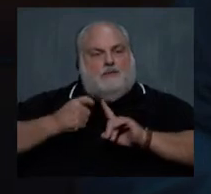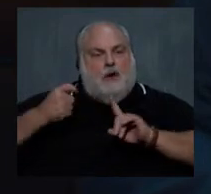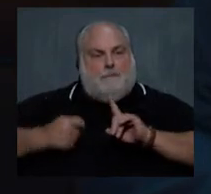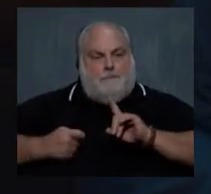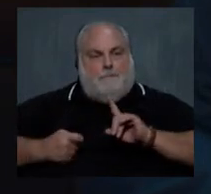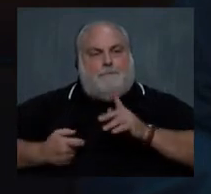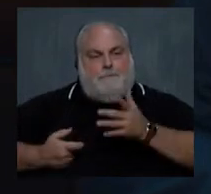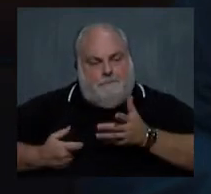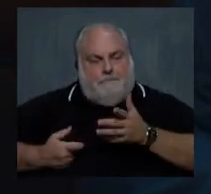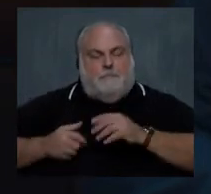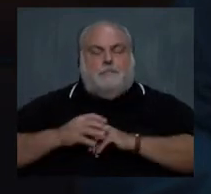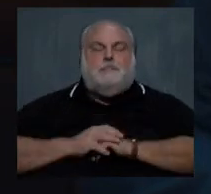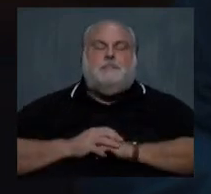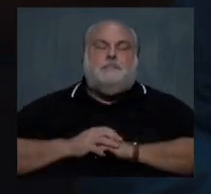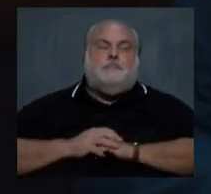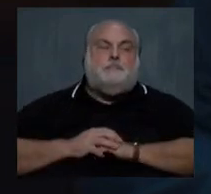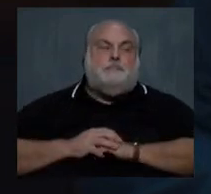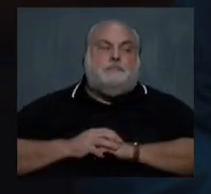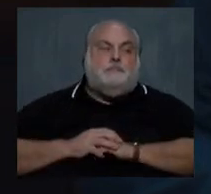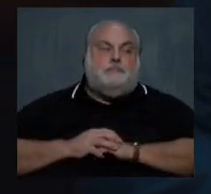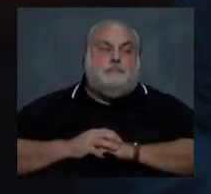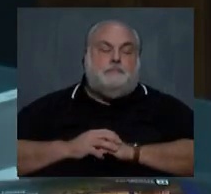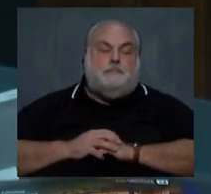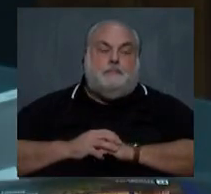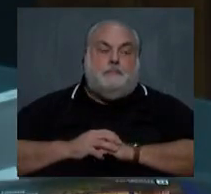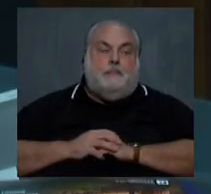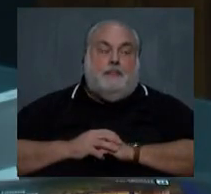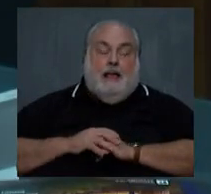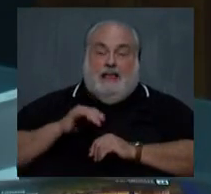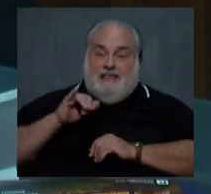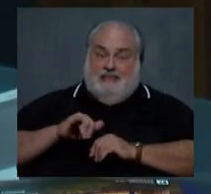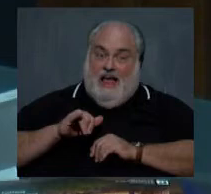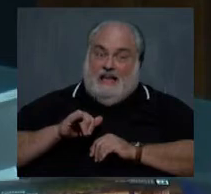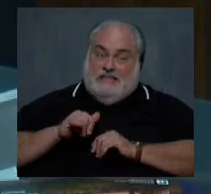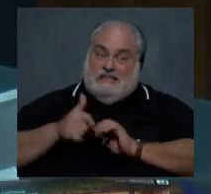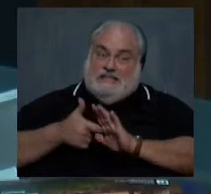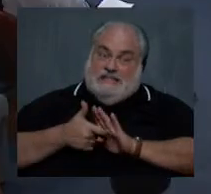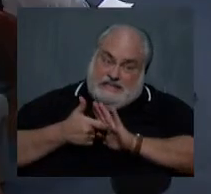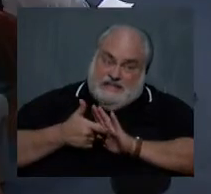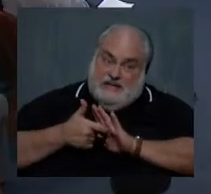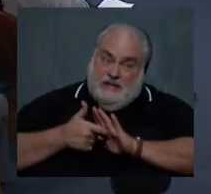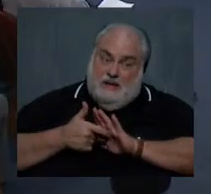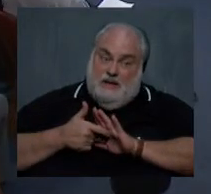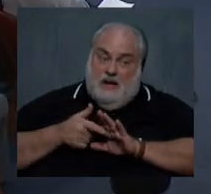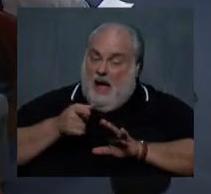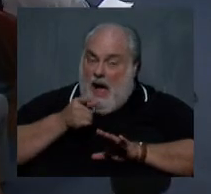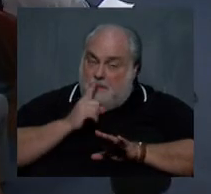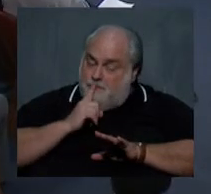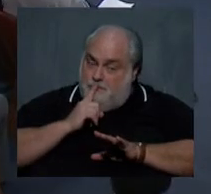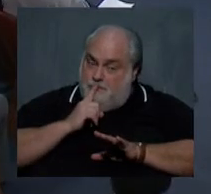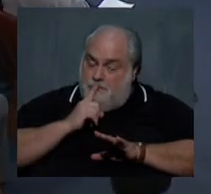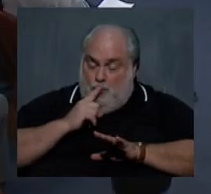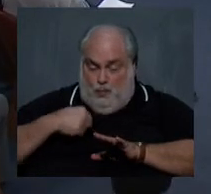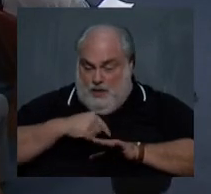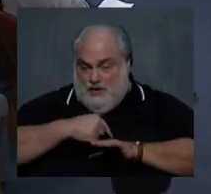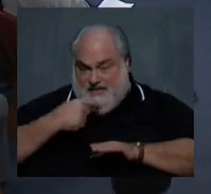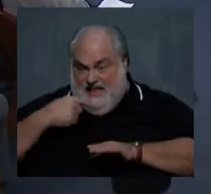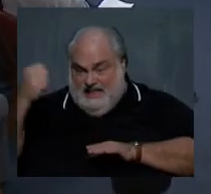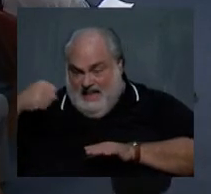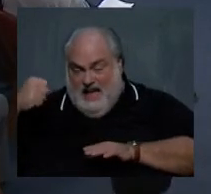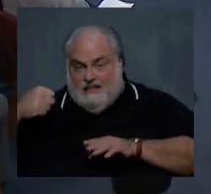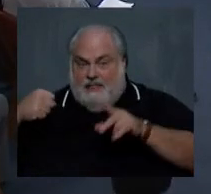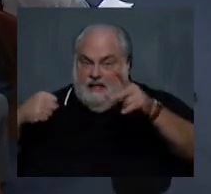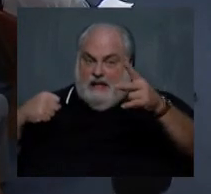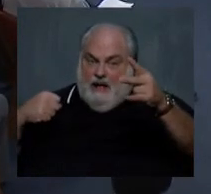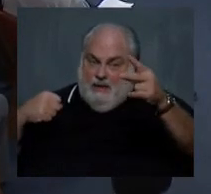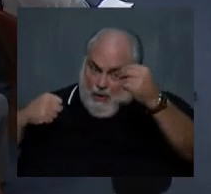made. Okay. And we Although that's not, I mean, in other words, we could ratify and say yes, and North Little Rock could say